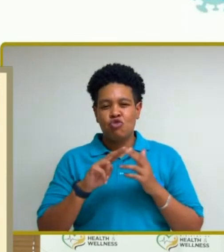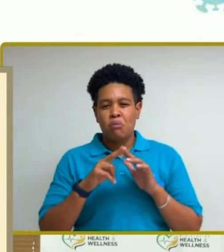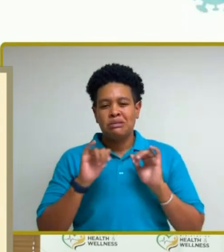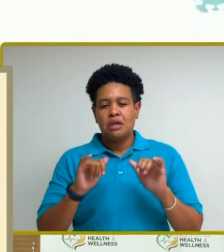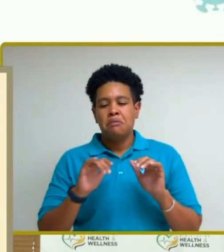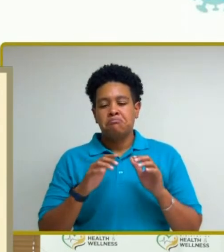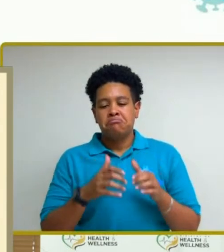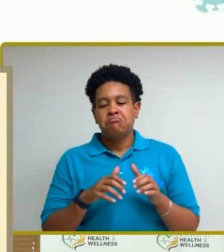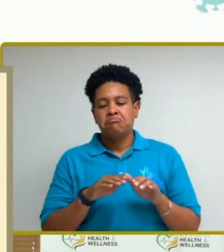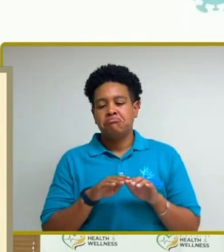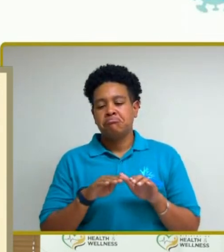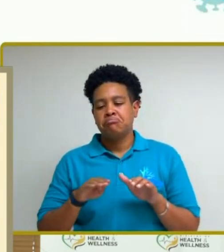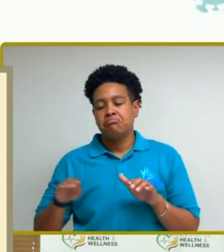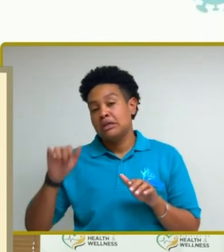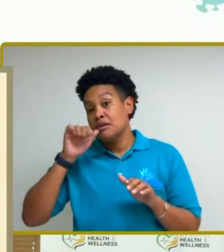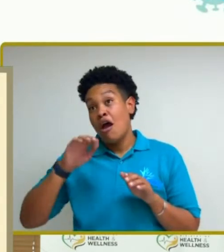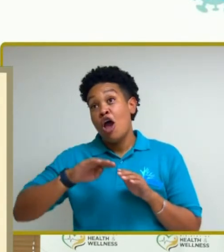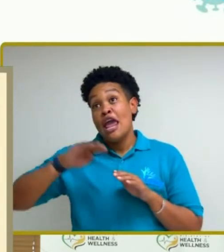cases.